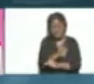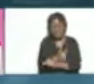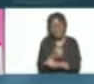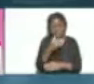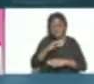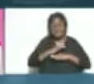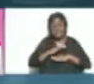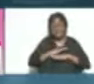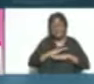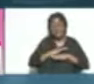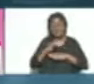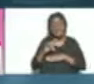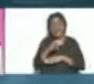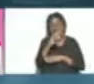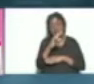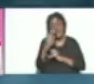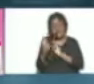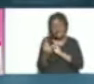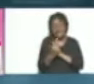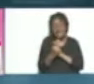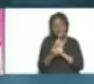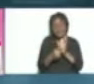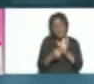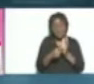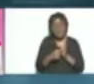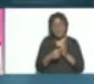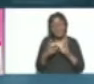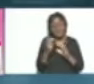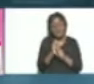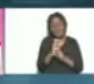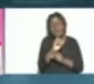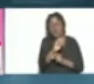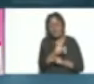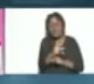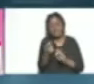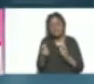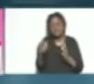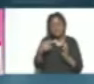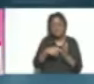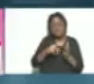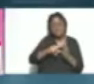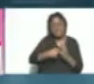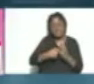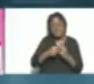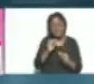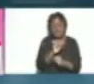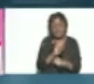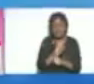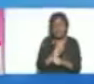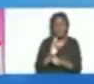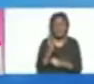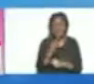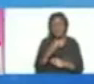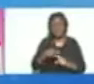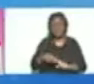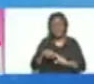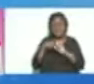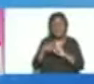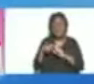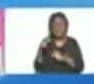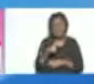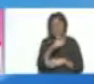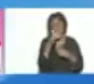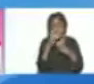met its prerequisites and as such got the green light to resume operations. We've suspended the pilots